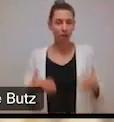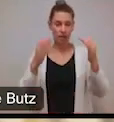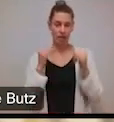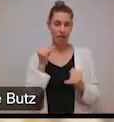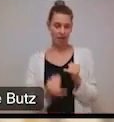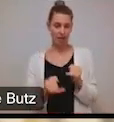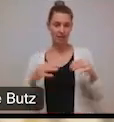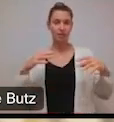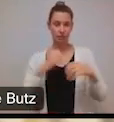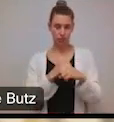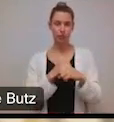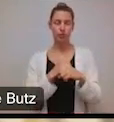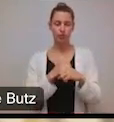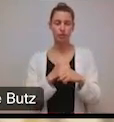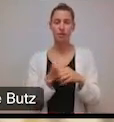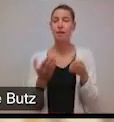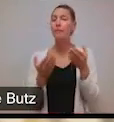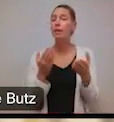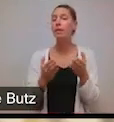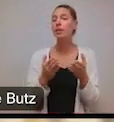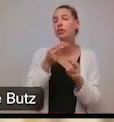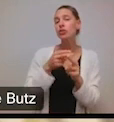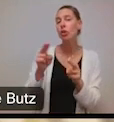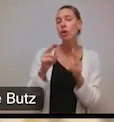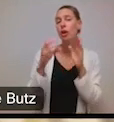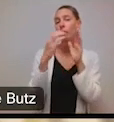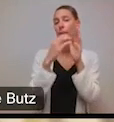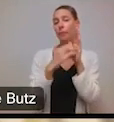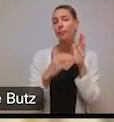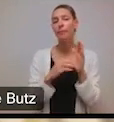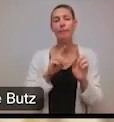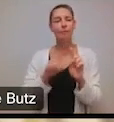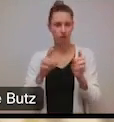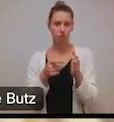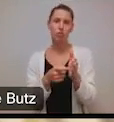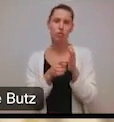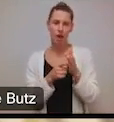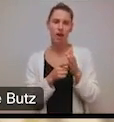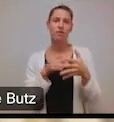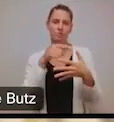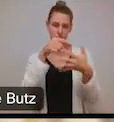be very short, but you still need these aspects to show the organization.